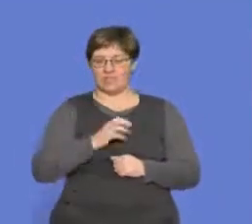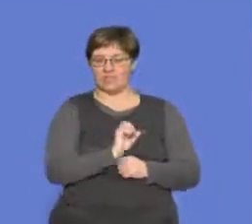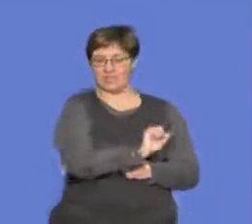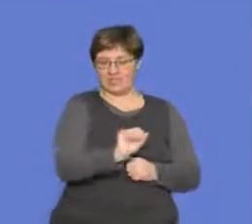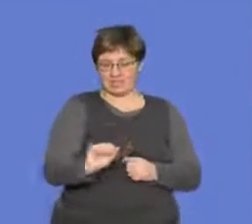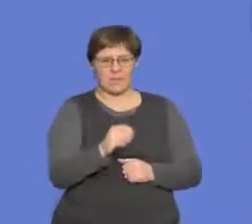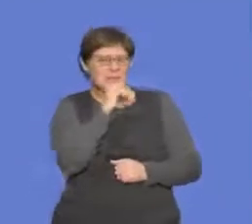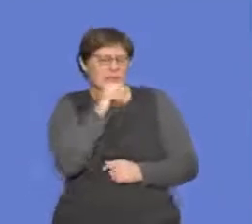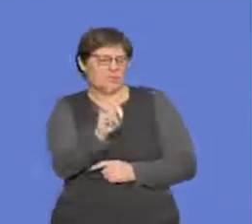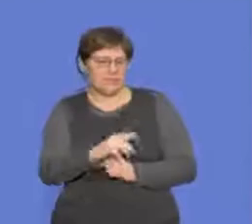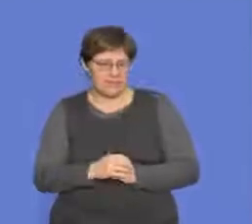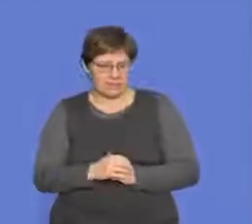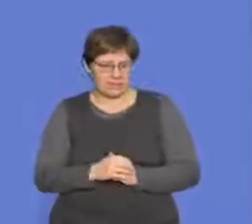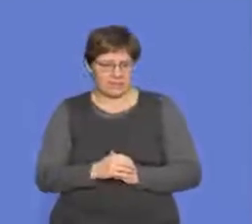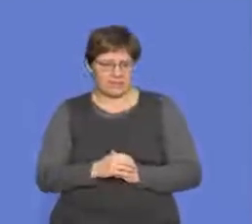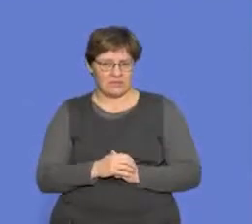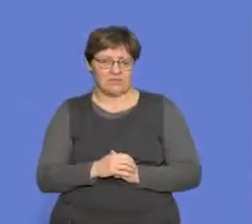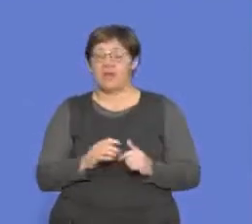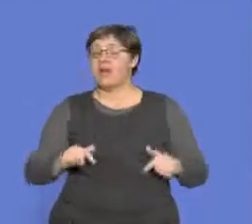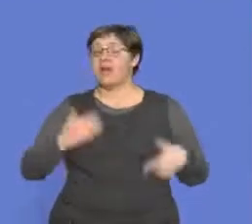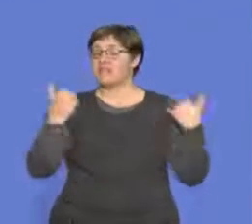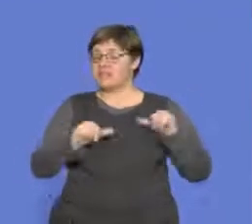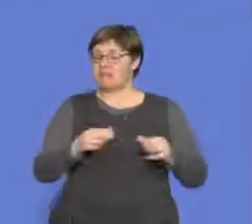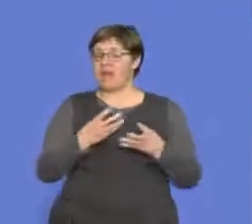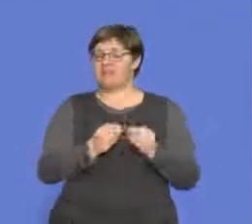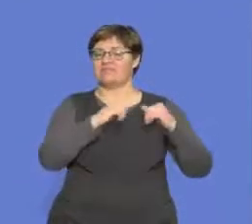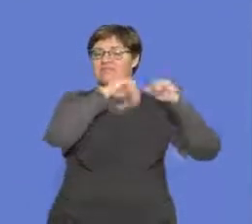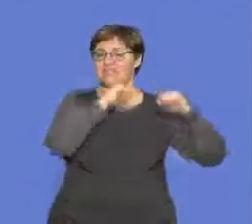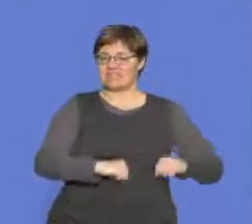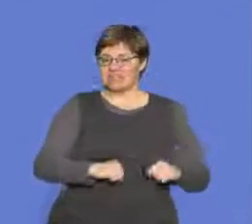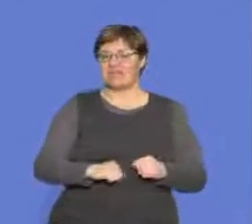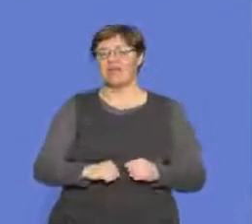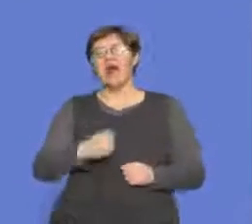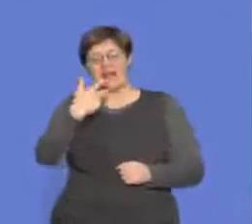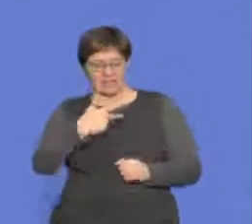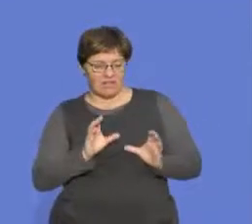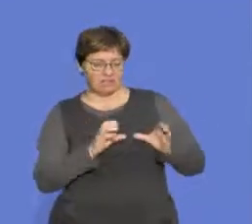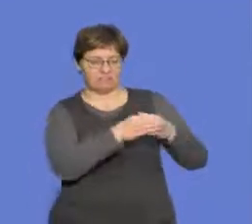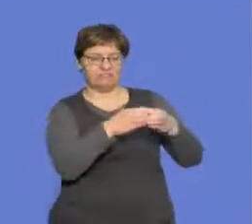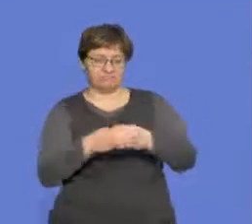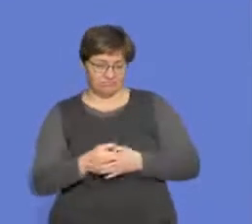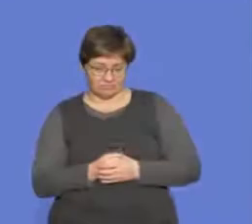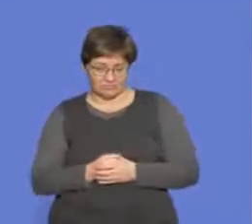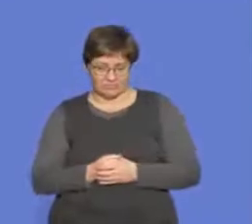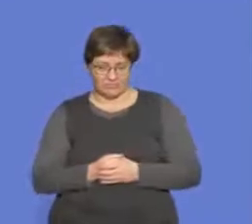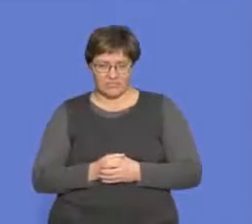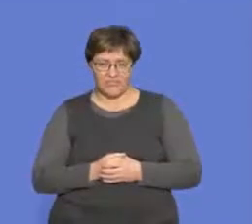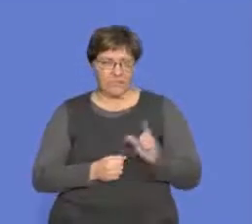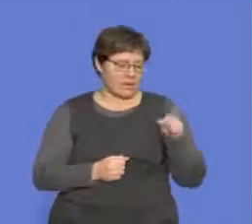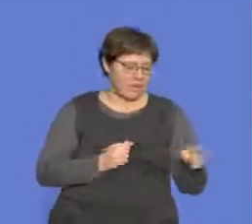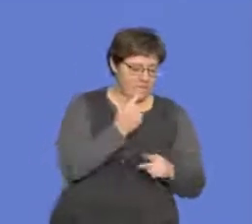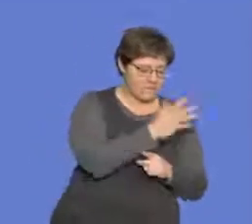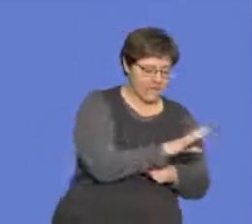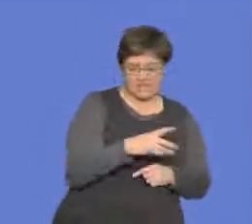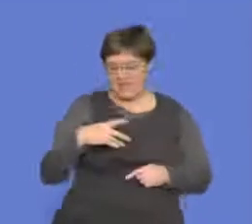classification. What does it mean? In life sciences, we've got systems that classify organisms. The fact that we can differentiate